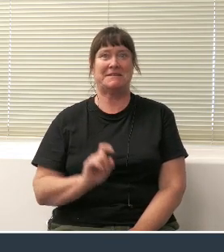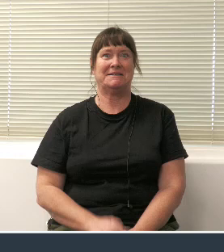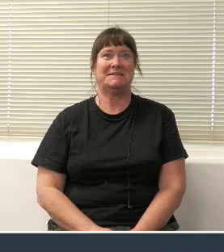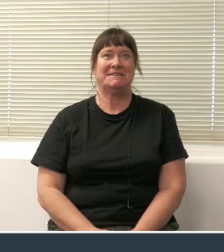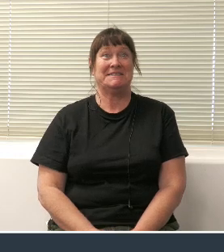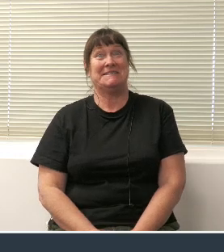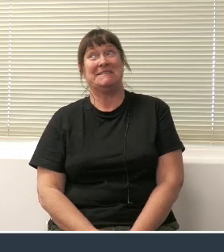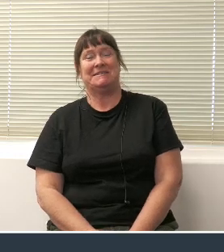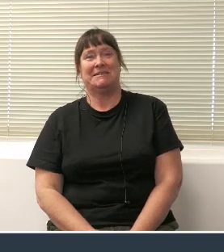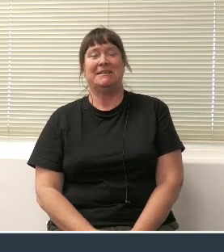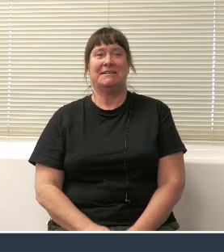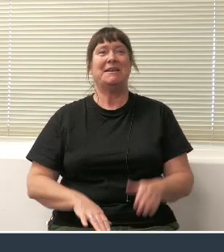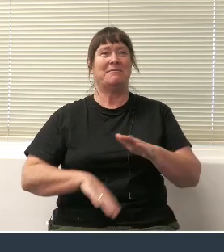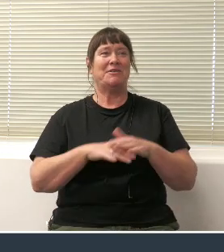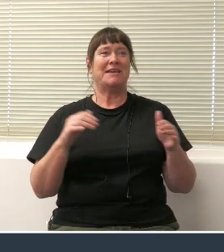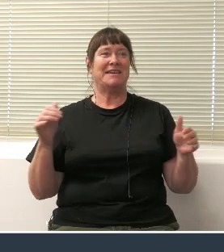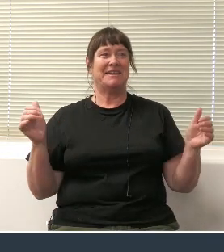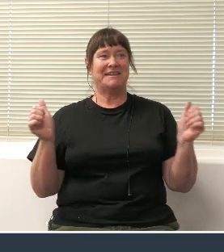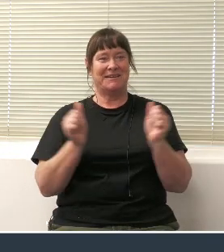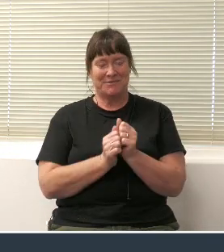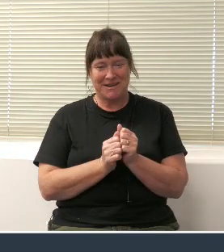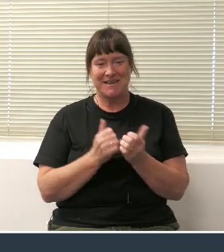Did a Simpson. Totally support